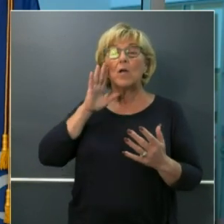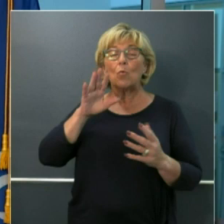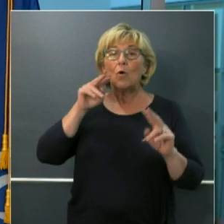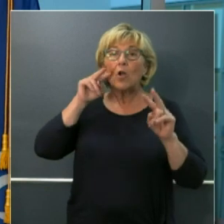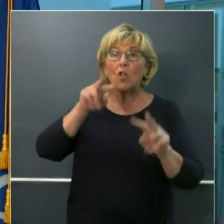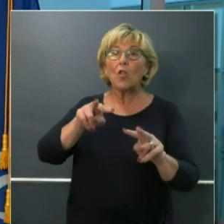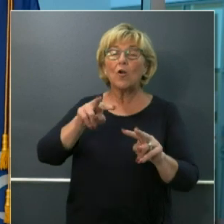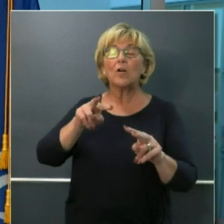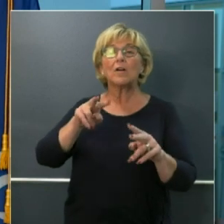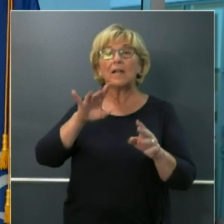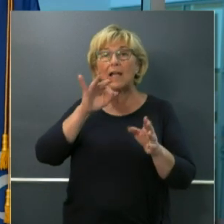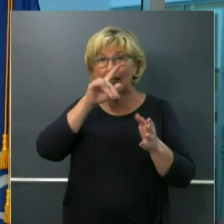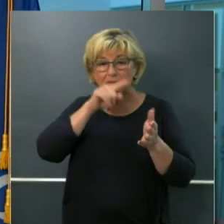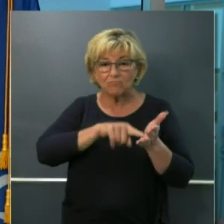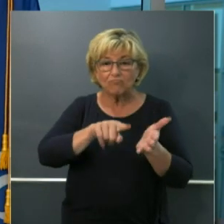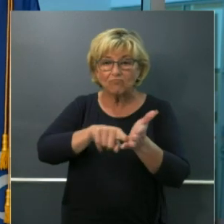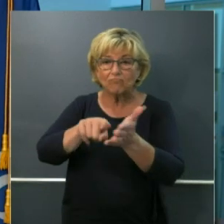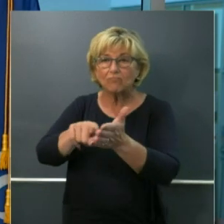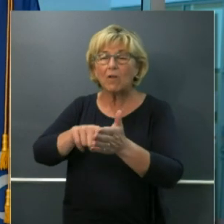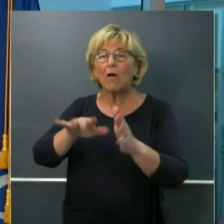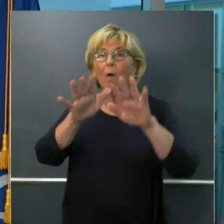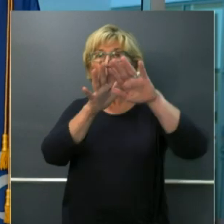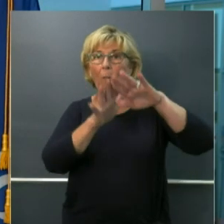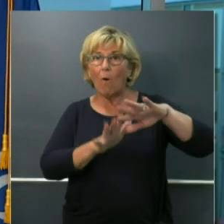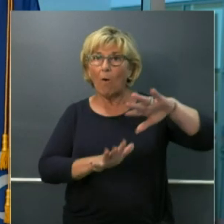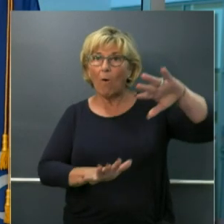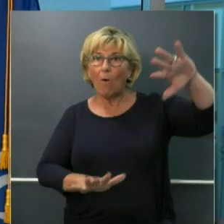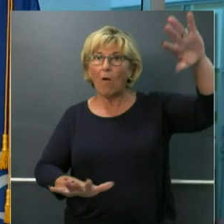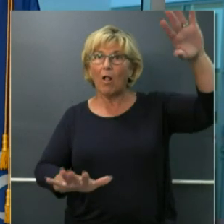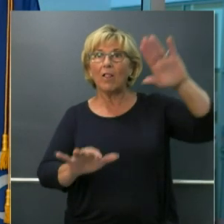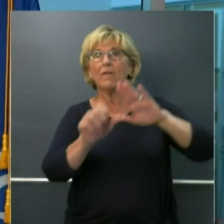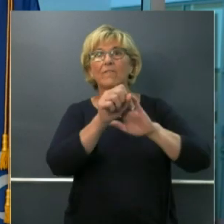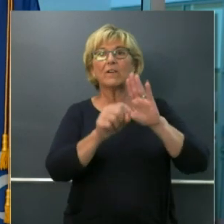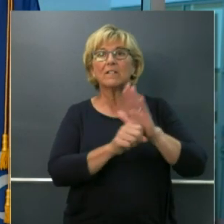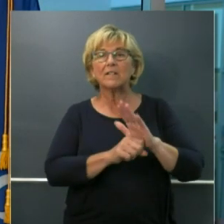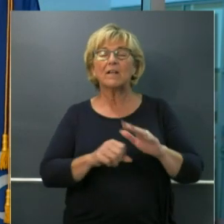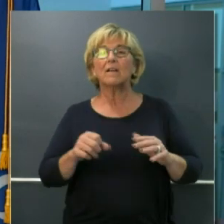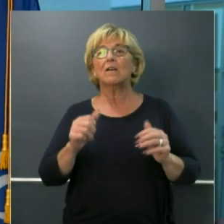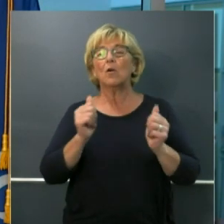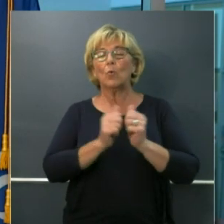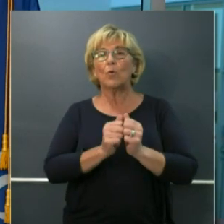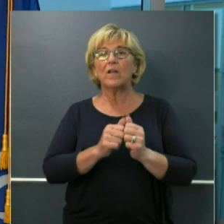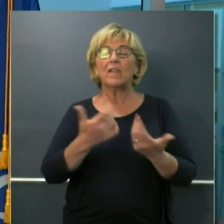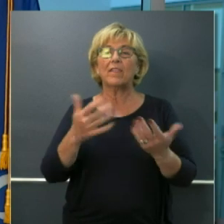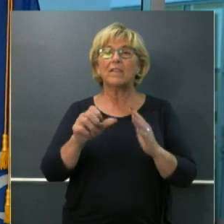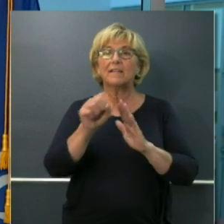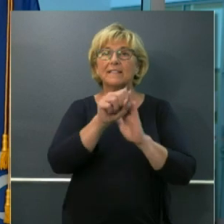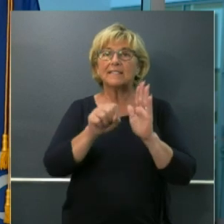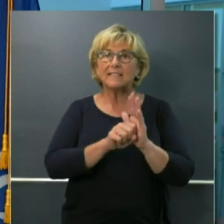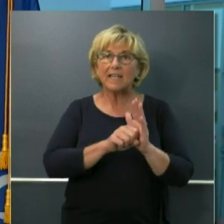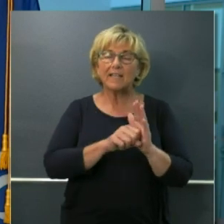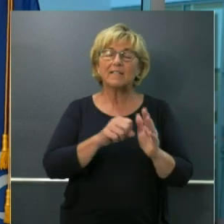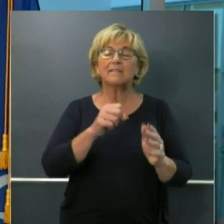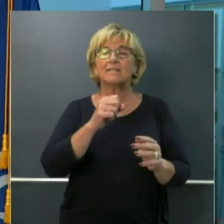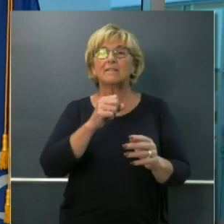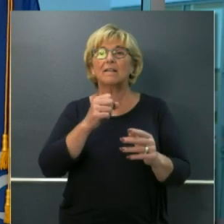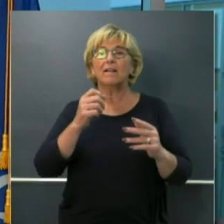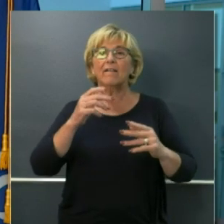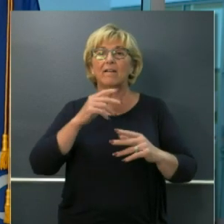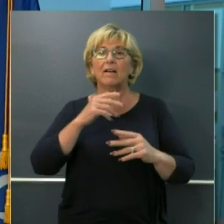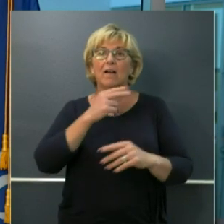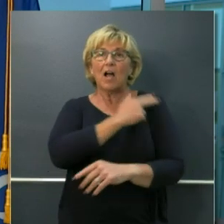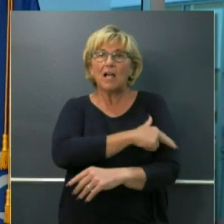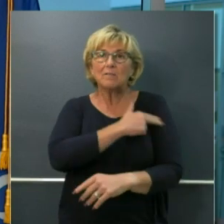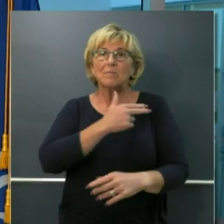capacity statewide. We'll be working with local health authorities and governments to make sure that the capacity is there.